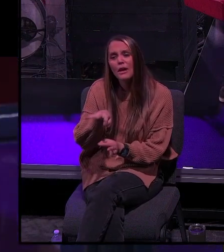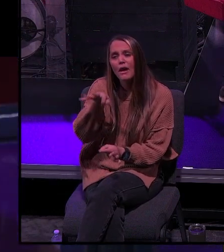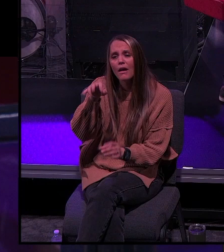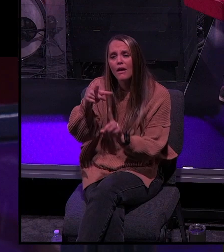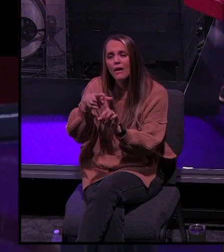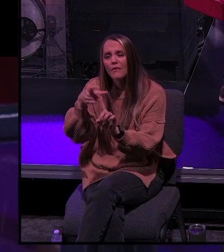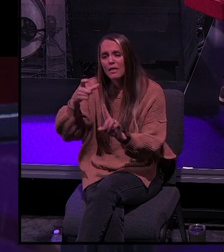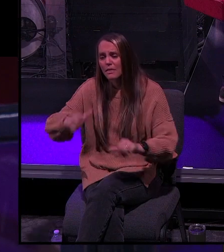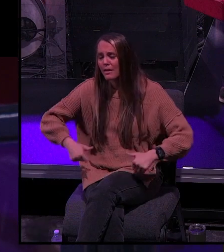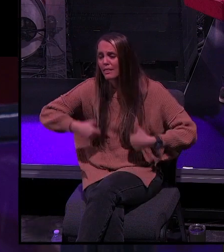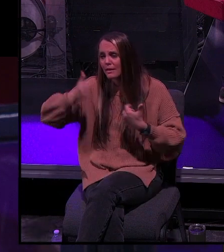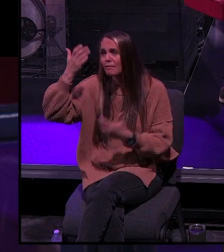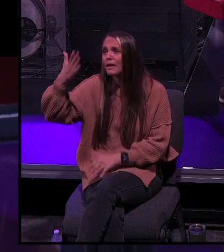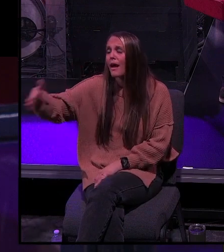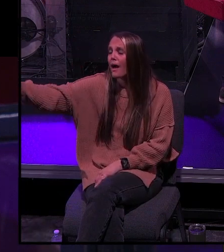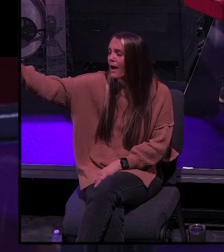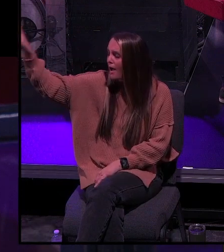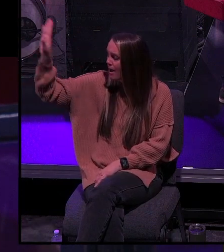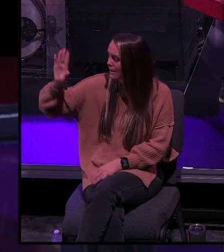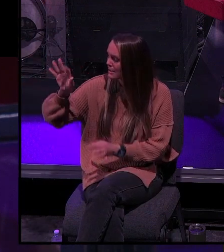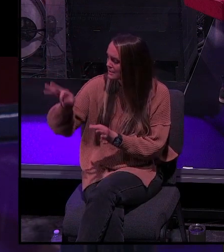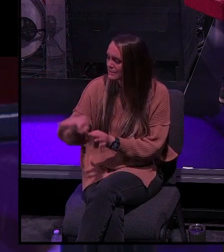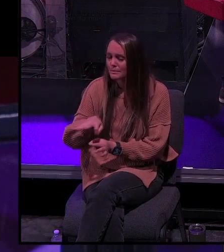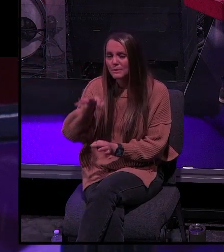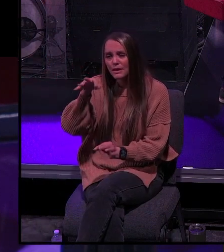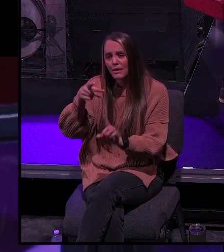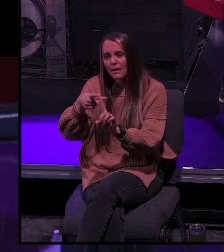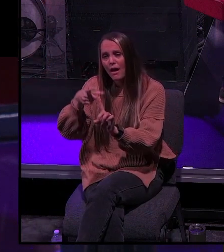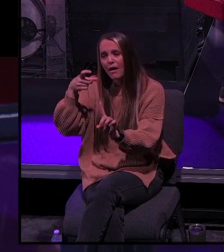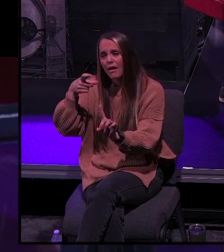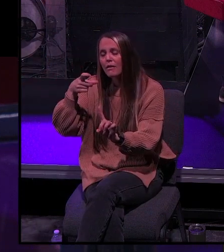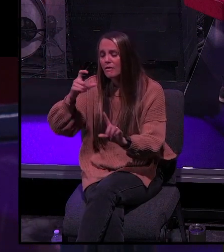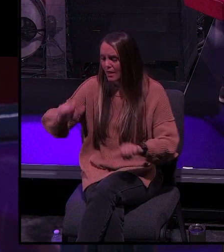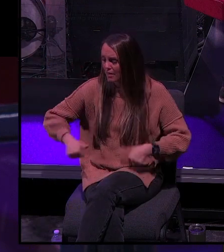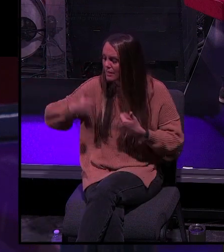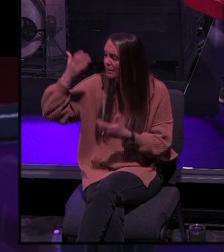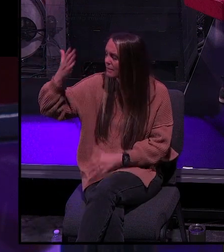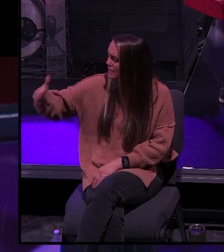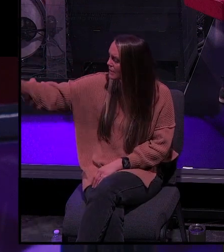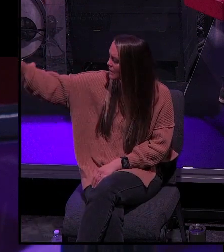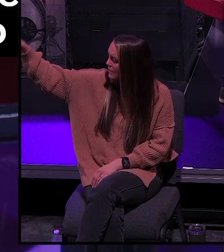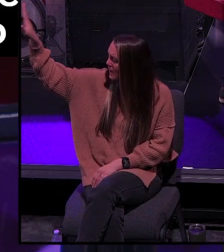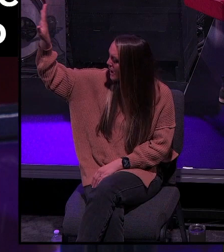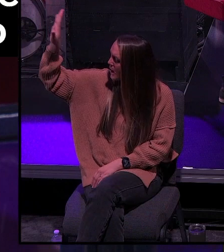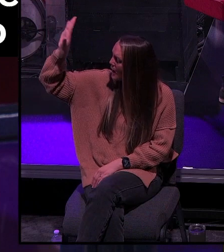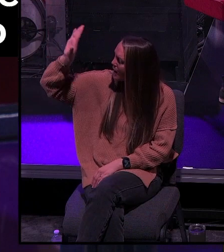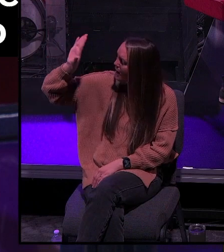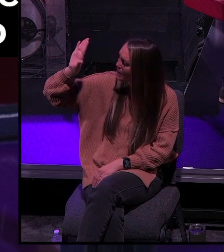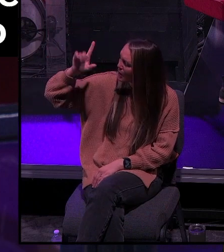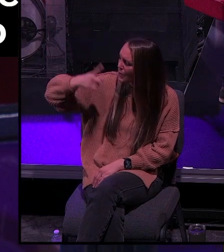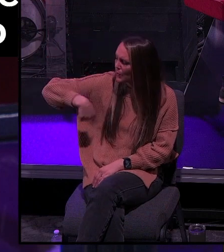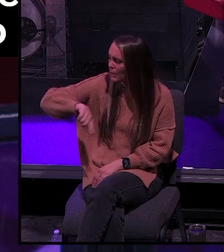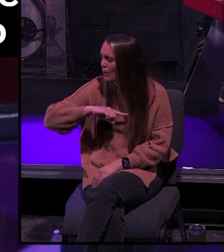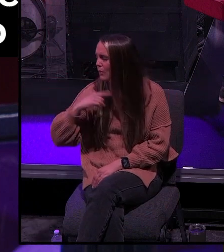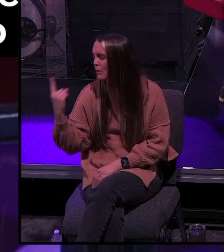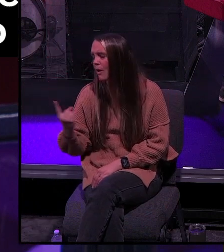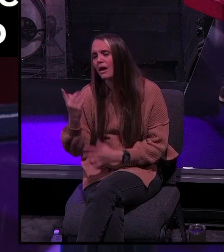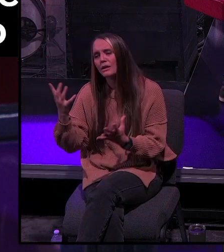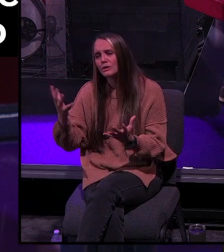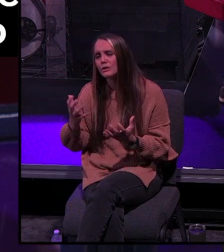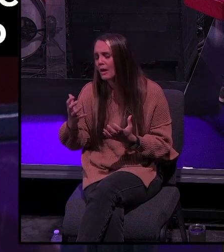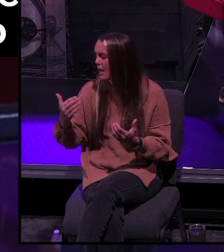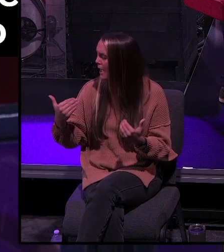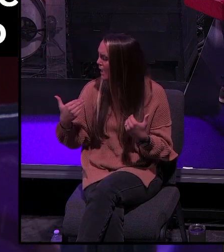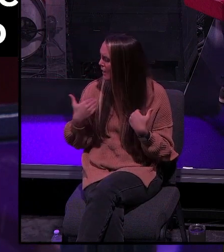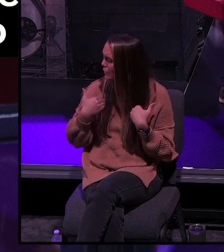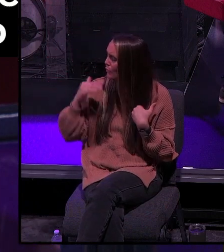Spirit of the Living God, Spirit of the Living God, we only want